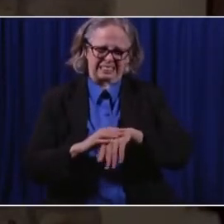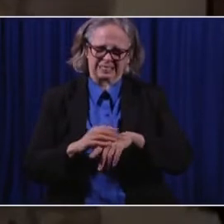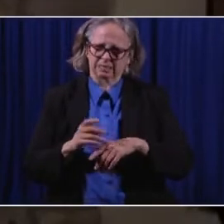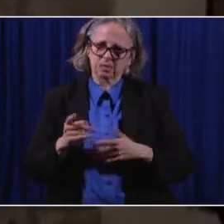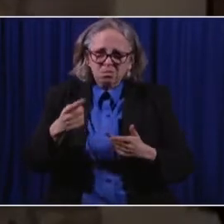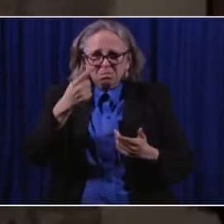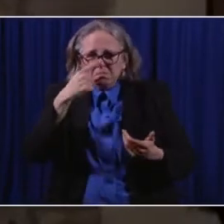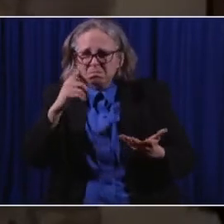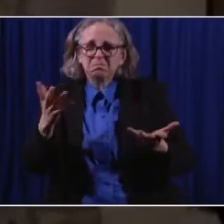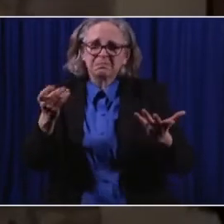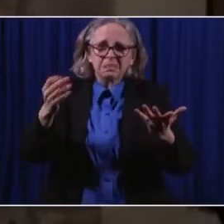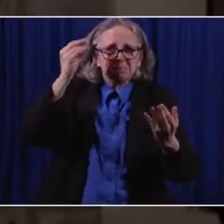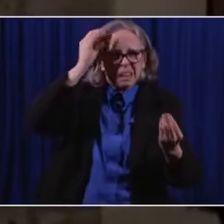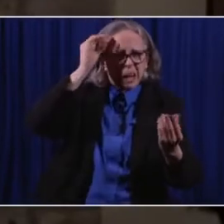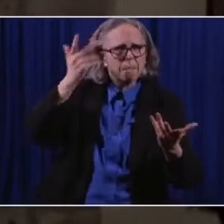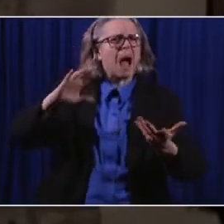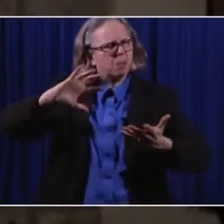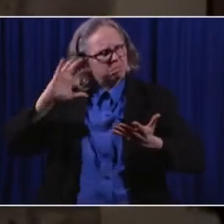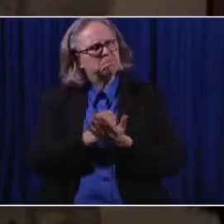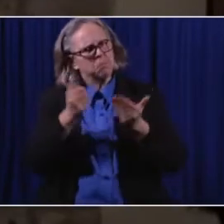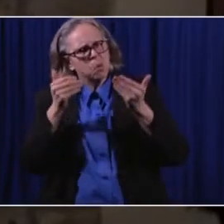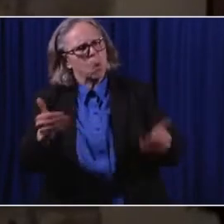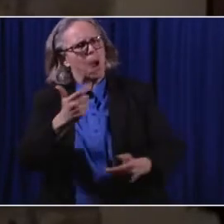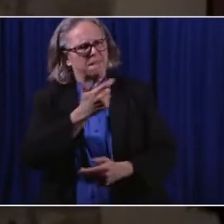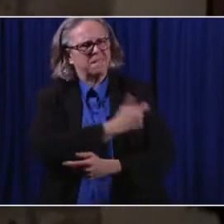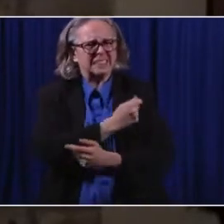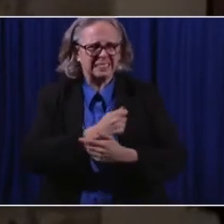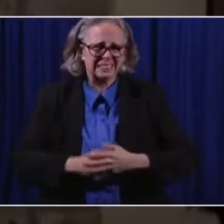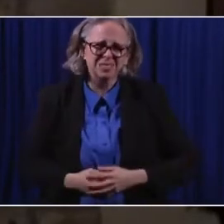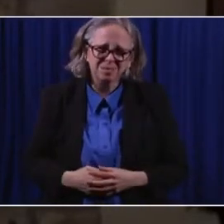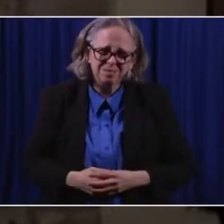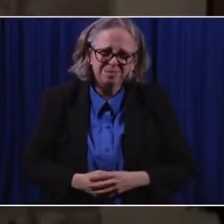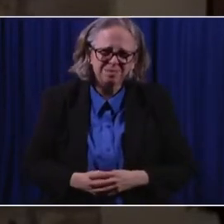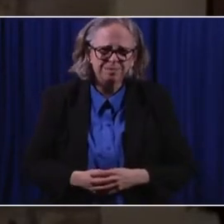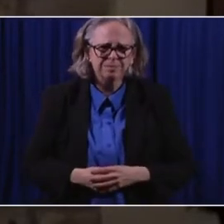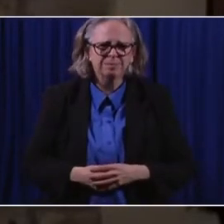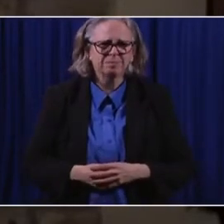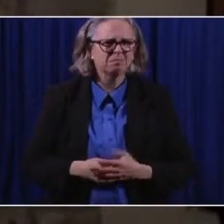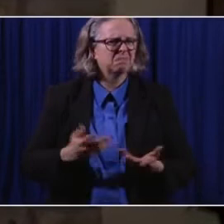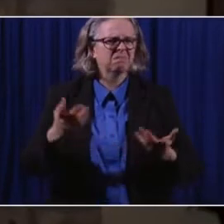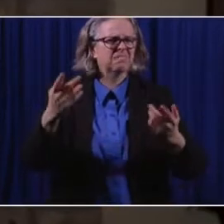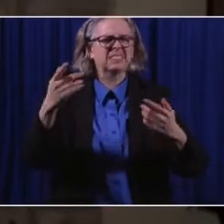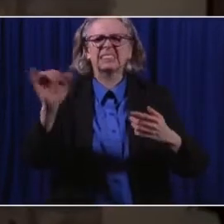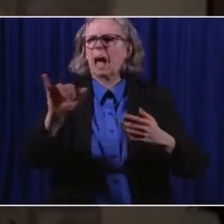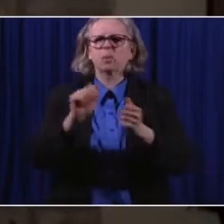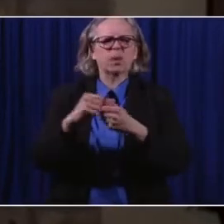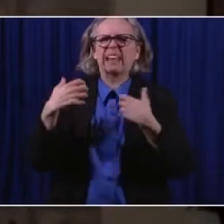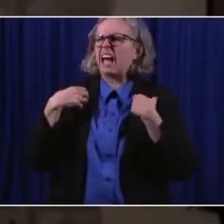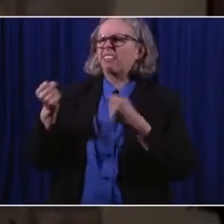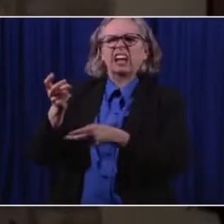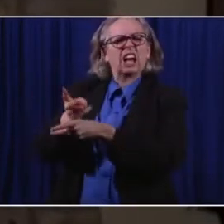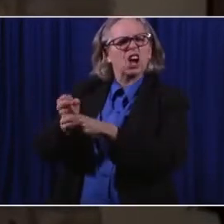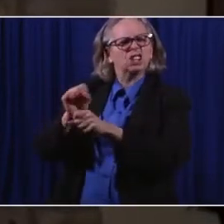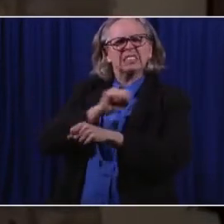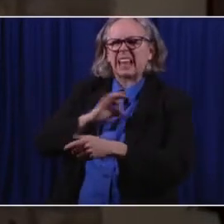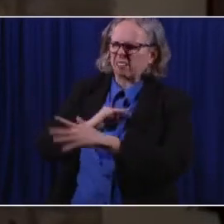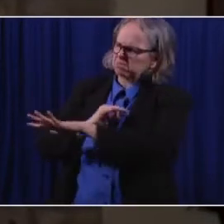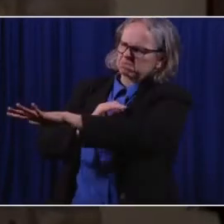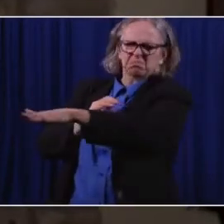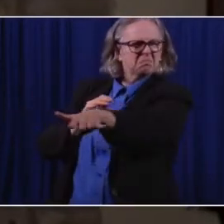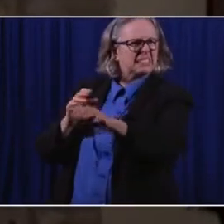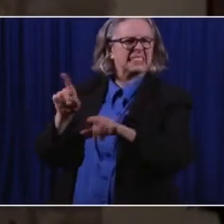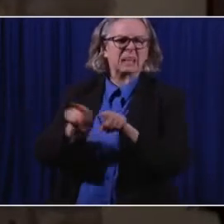to that. The same way would be with, obviously, with healthcare staff. That opportunity, again, may not come back, or at least